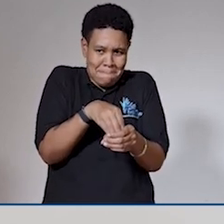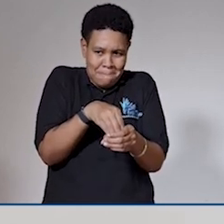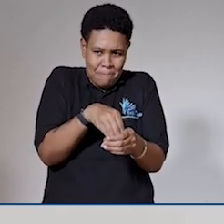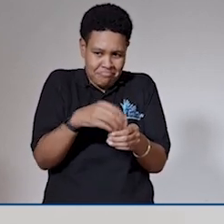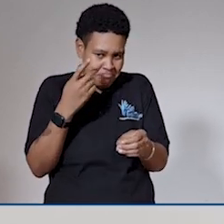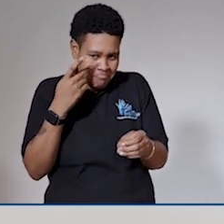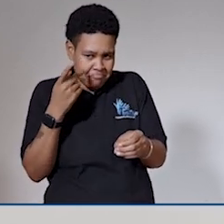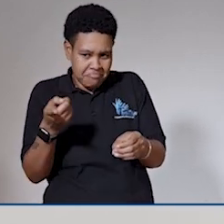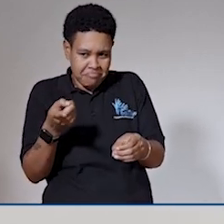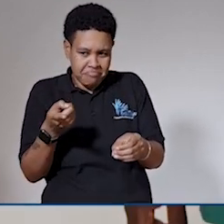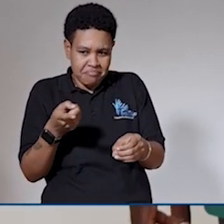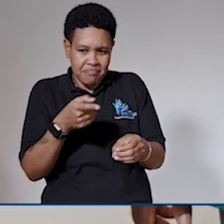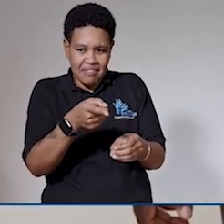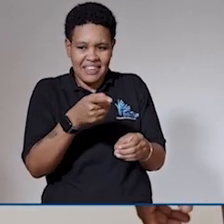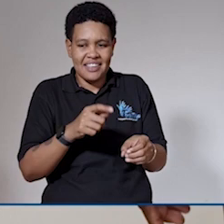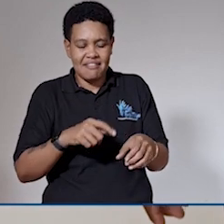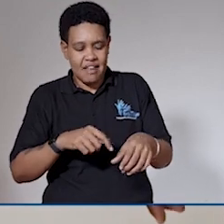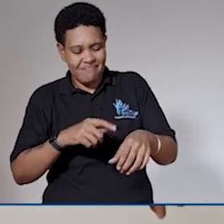a flexible knee,